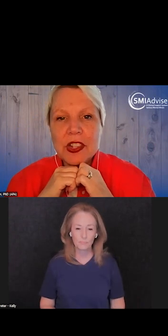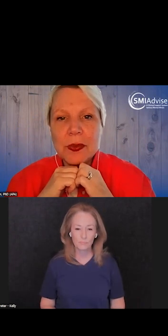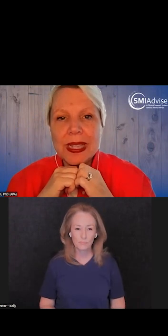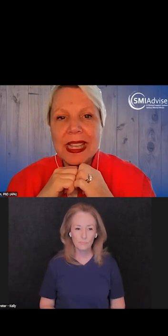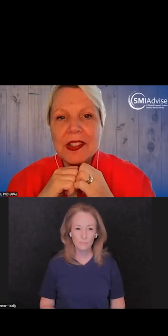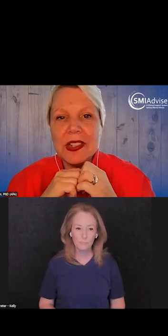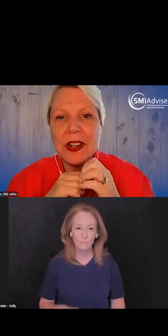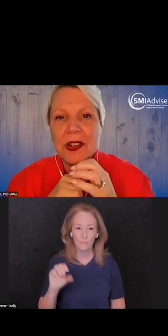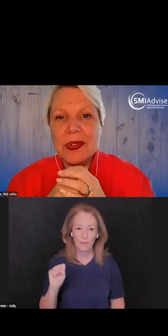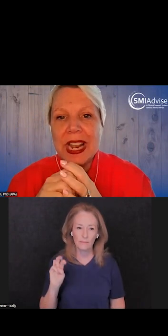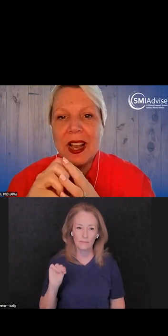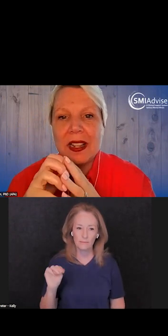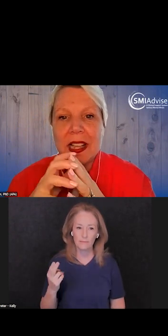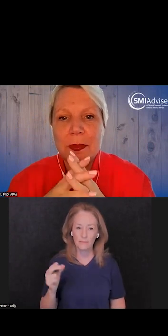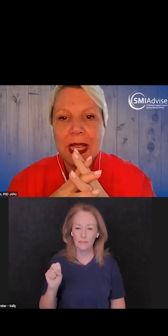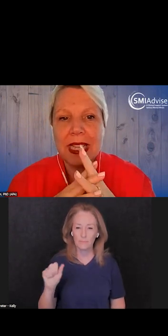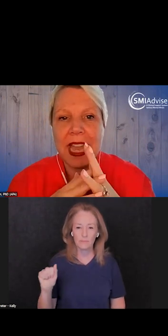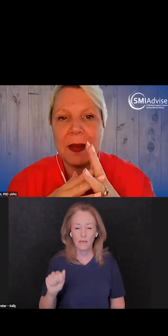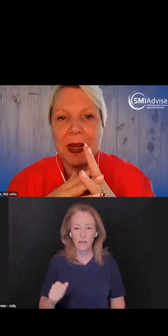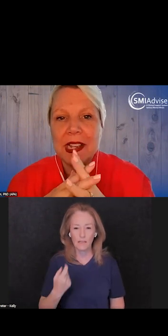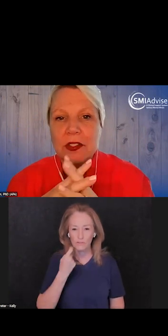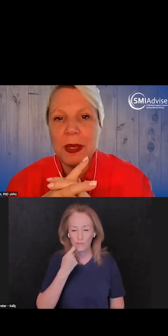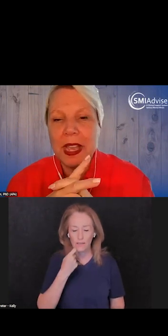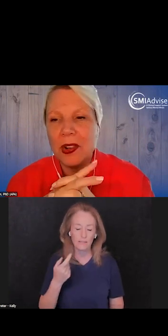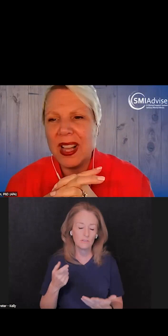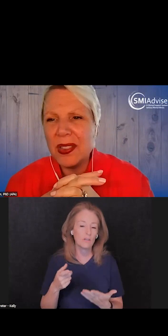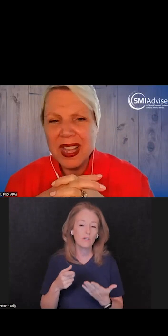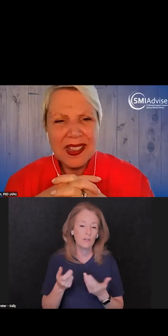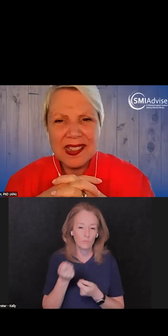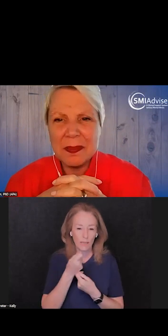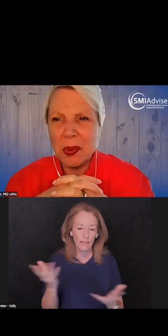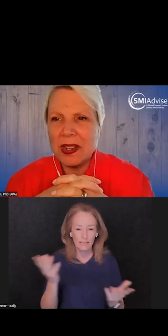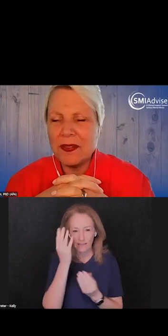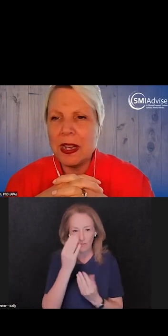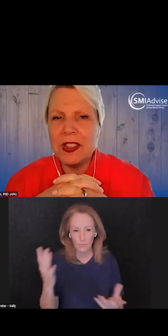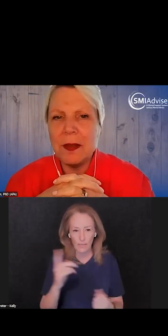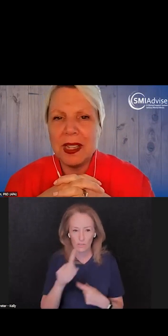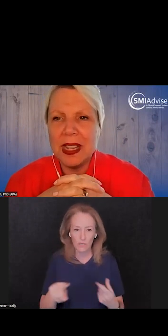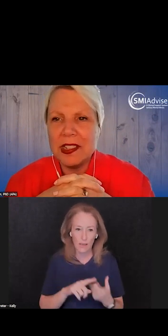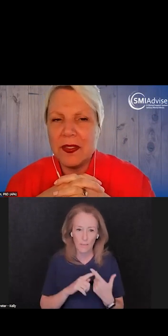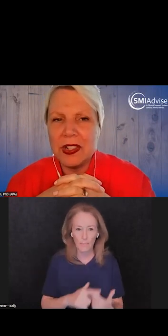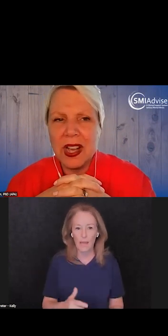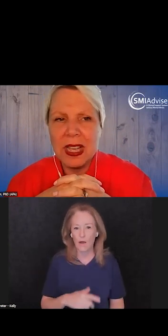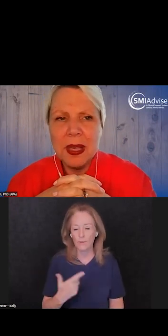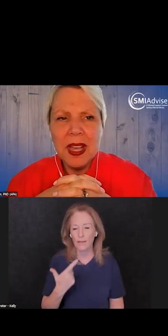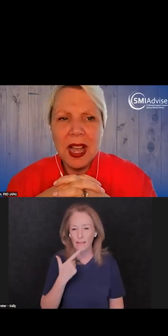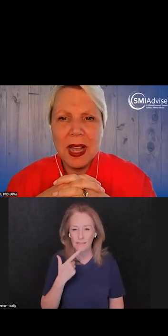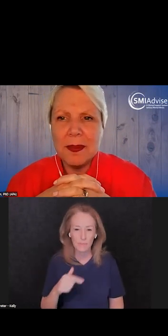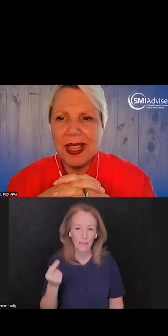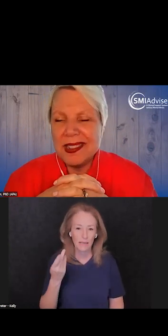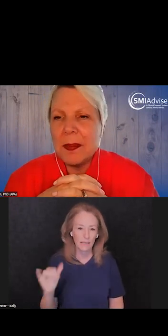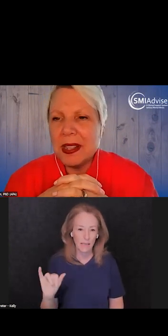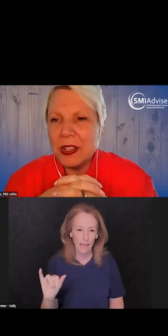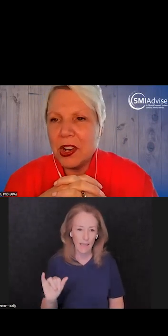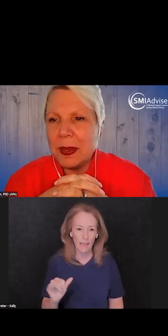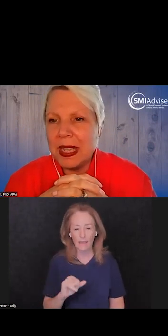SAMHSA has just released their new data on lesbian, gay, and bisexual behavioral health. This is important information they've been collecting over time.